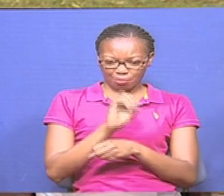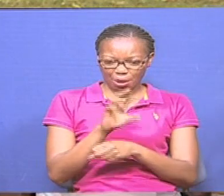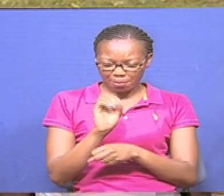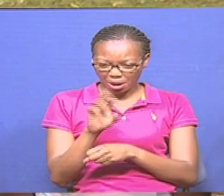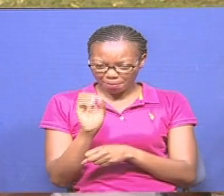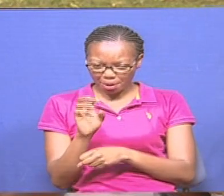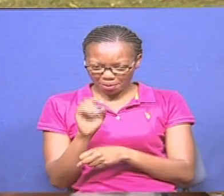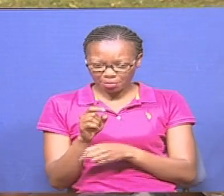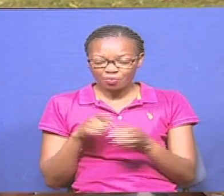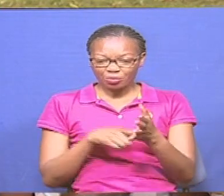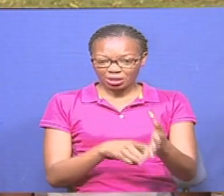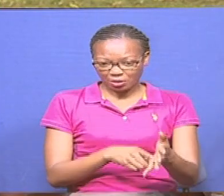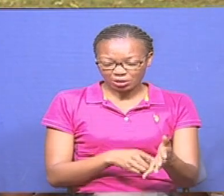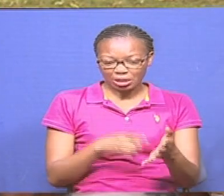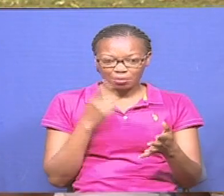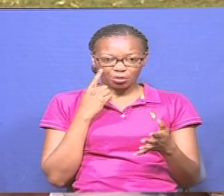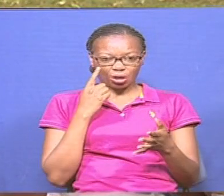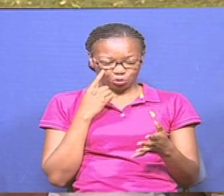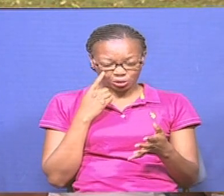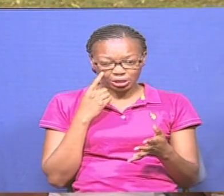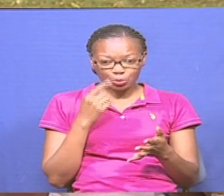example, you find that